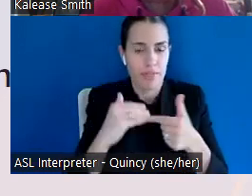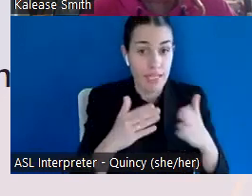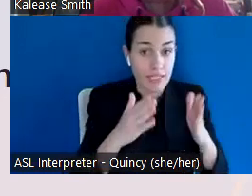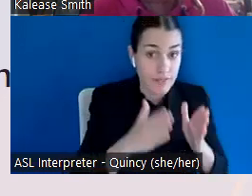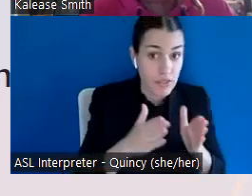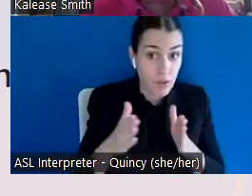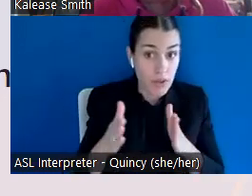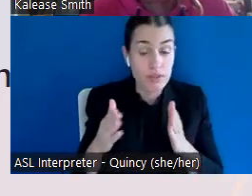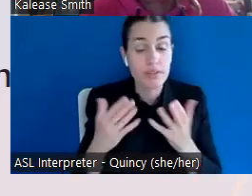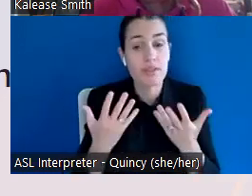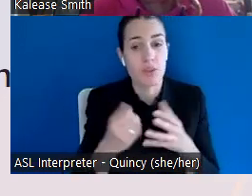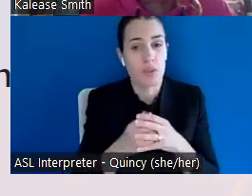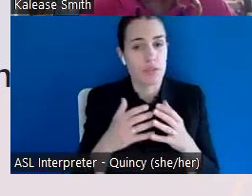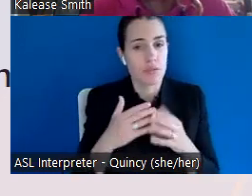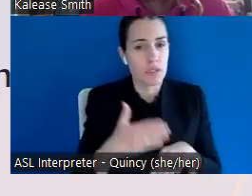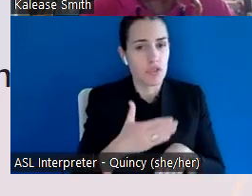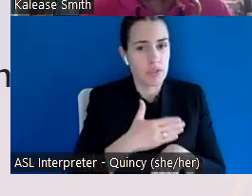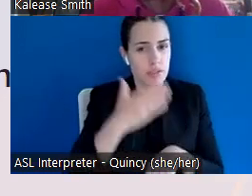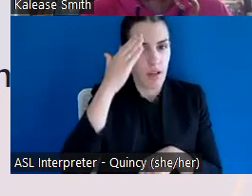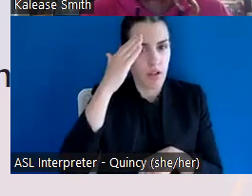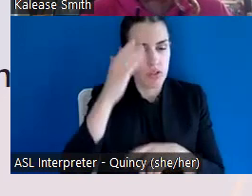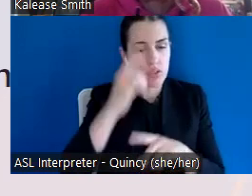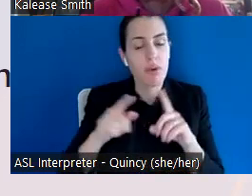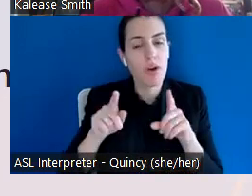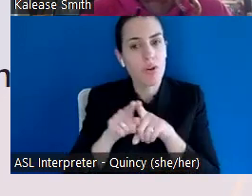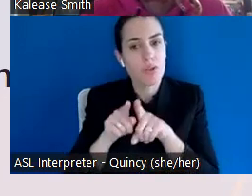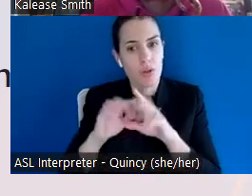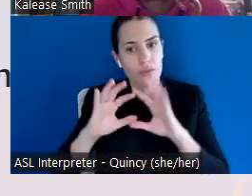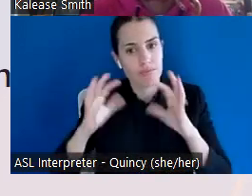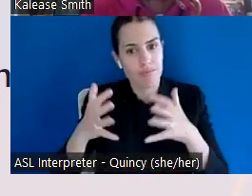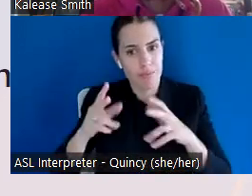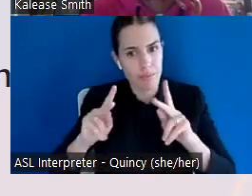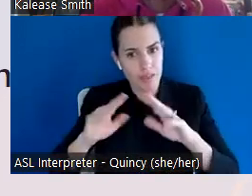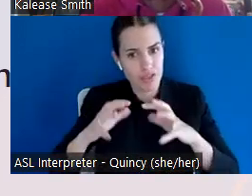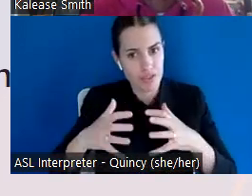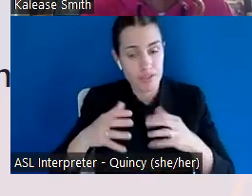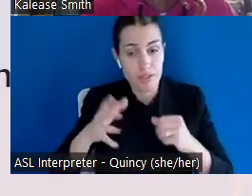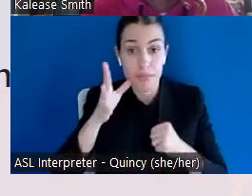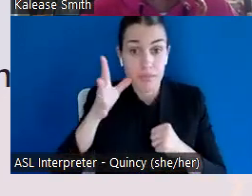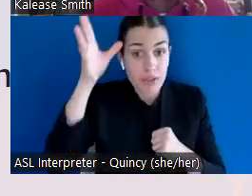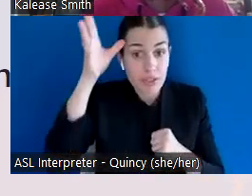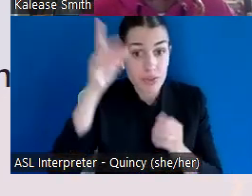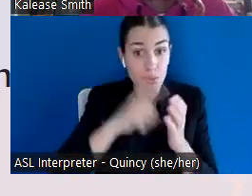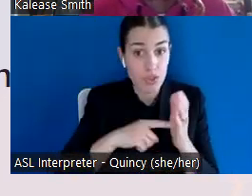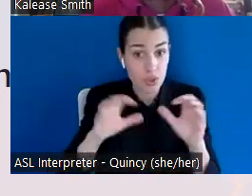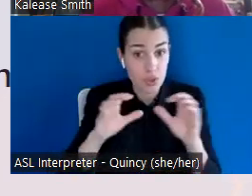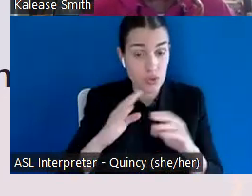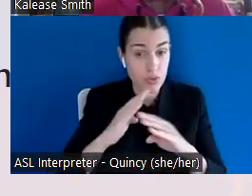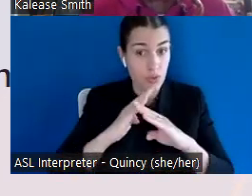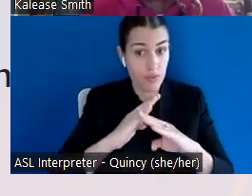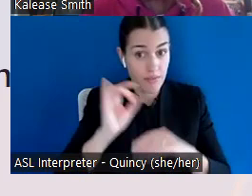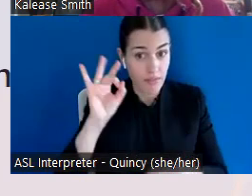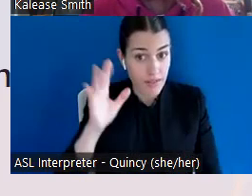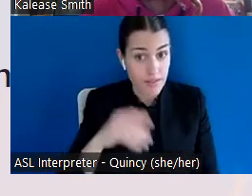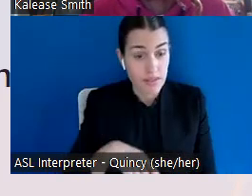we can increase our knowledge, but then also looking at certain populations. So that can be parents, what you can do to prevent violence, or what